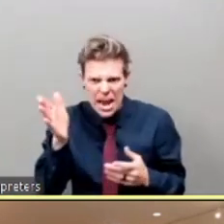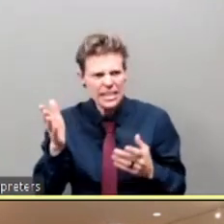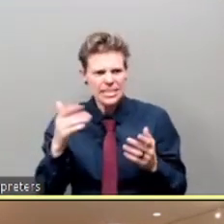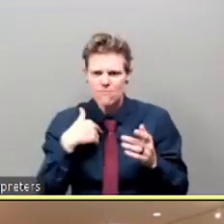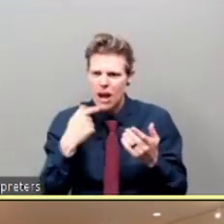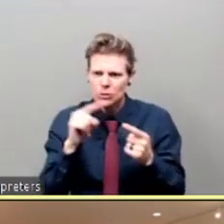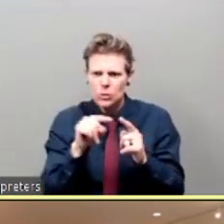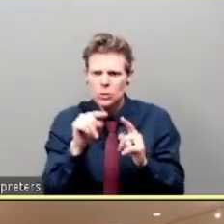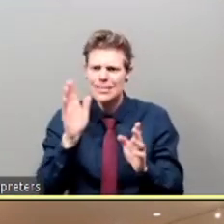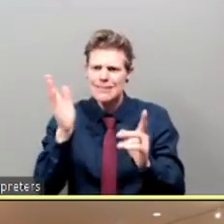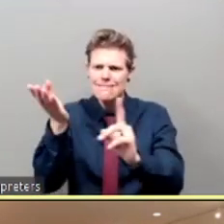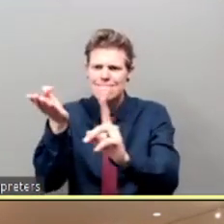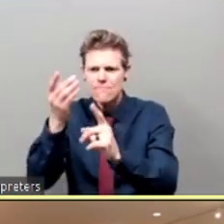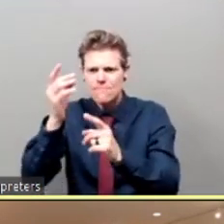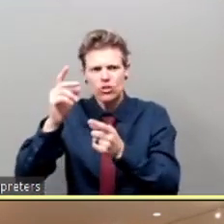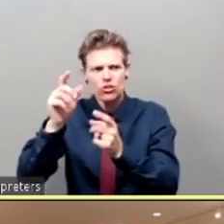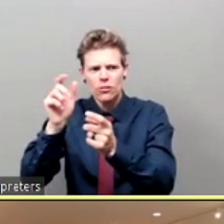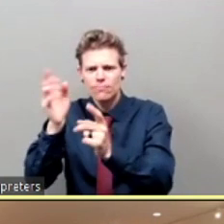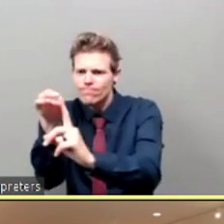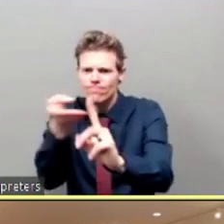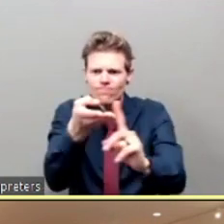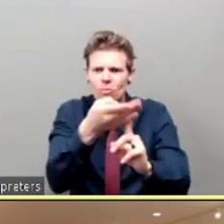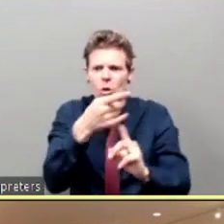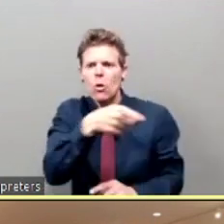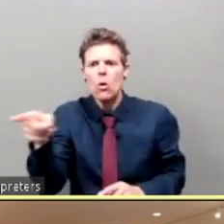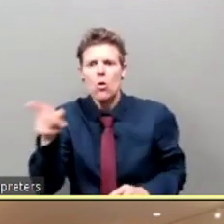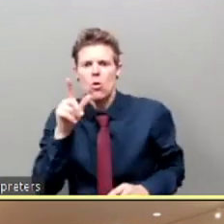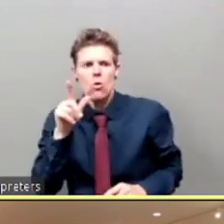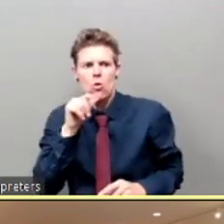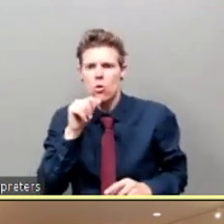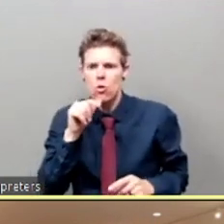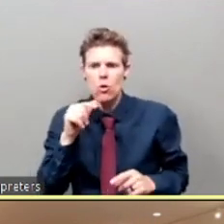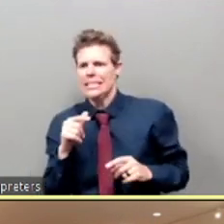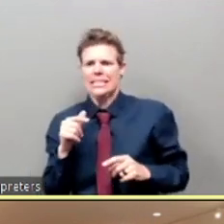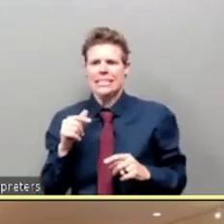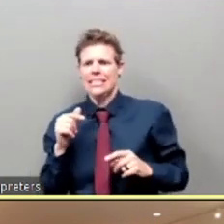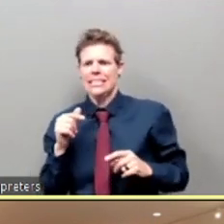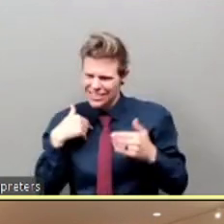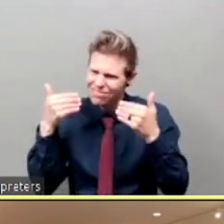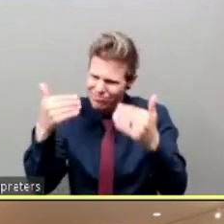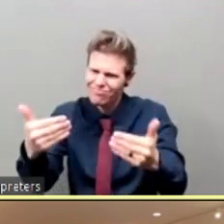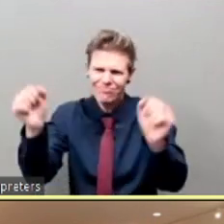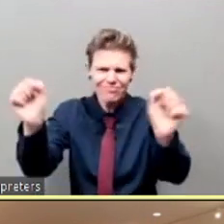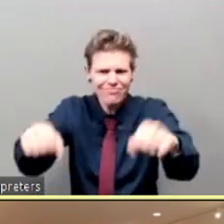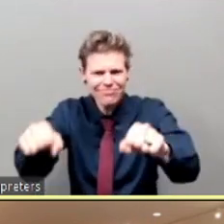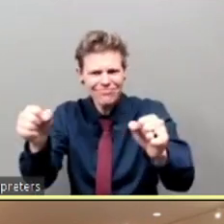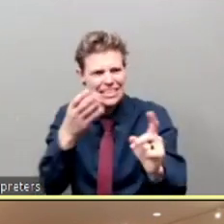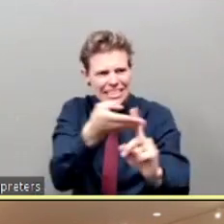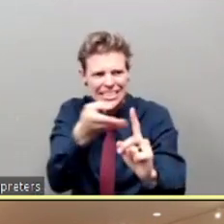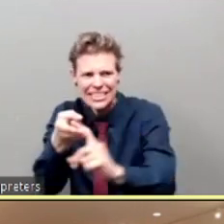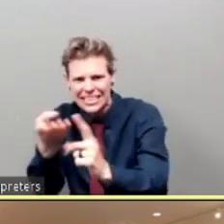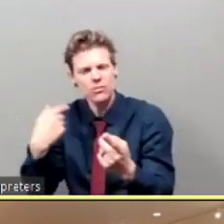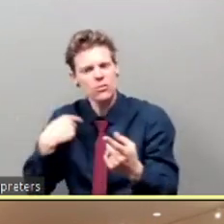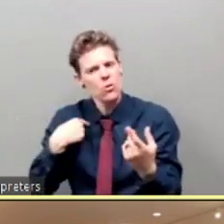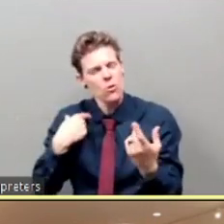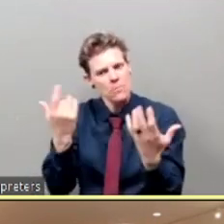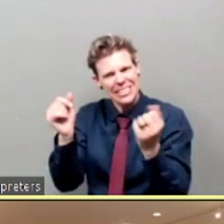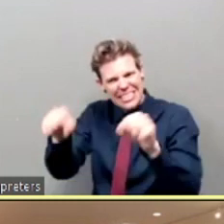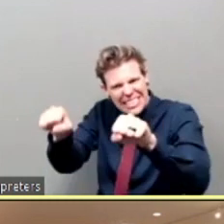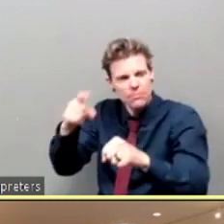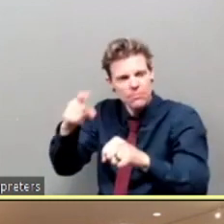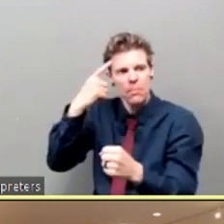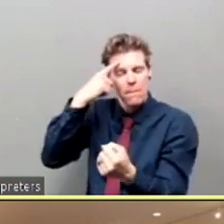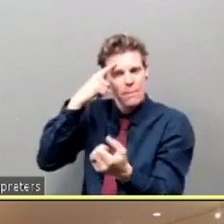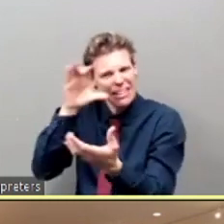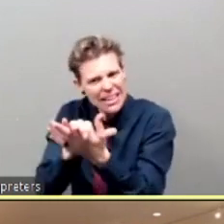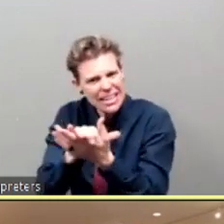about vaccines, we believe unequivocally and know that 60% of